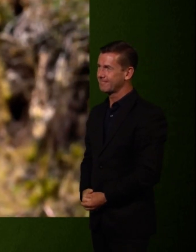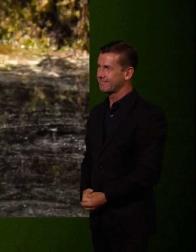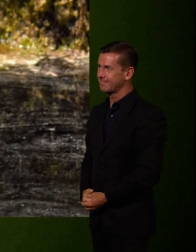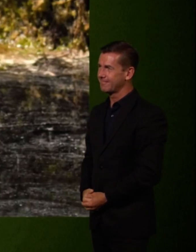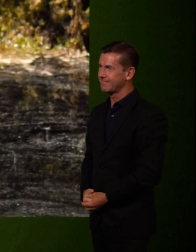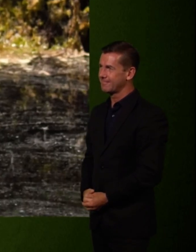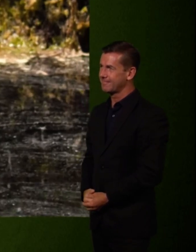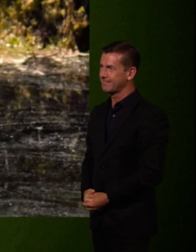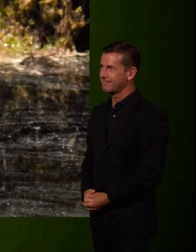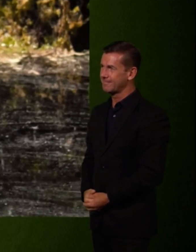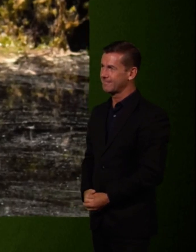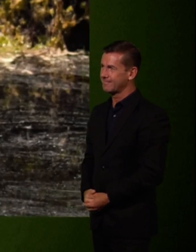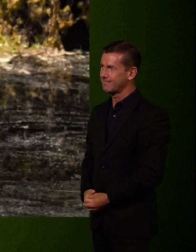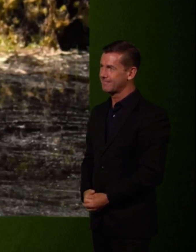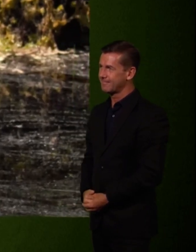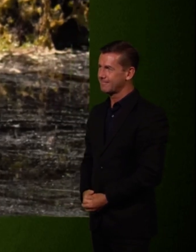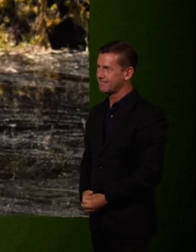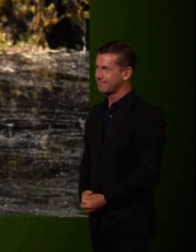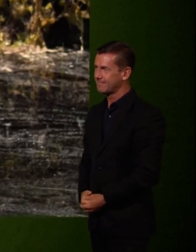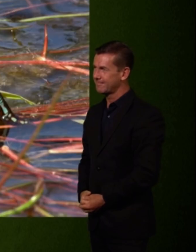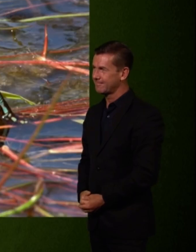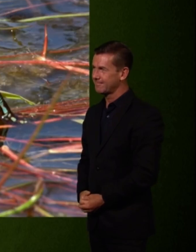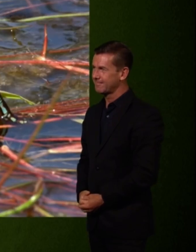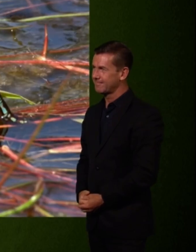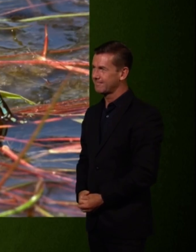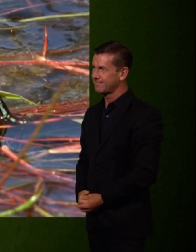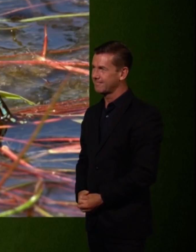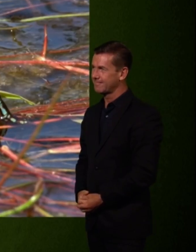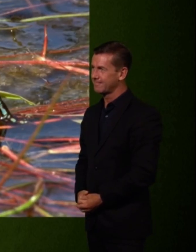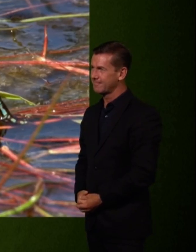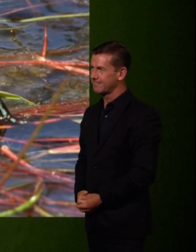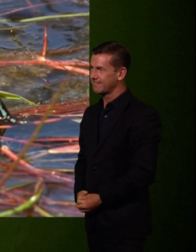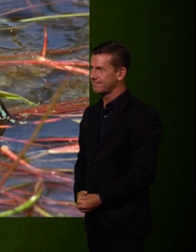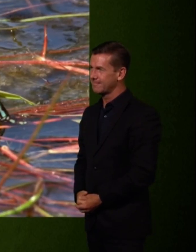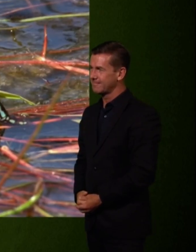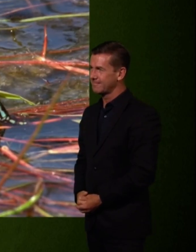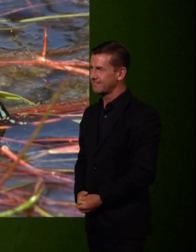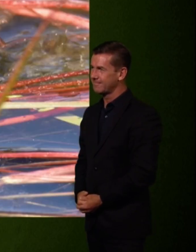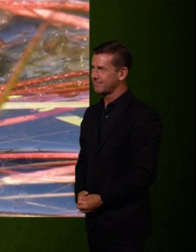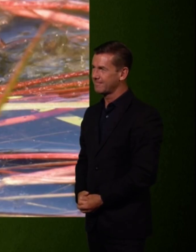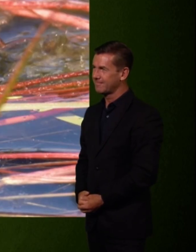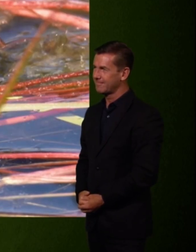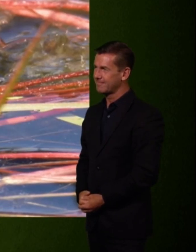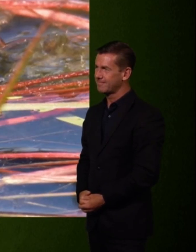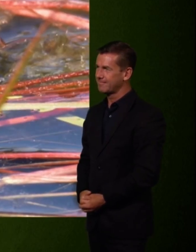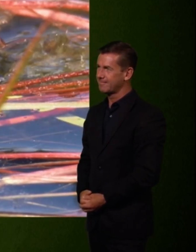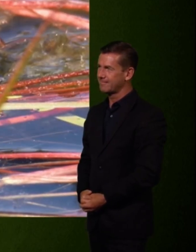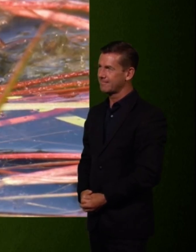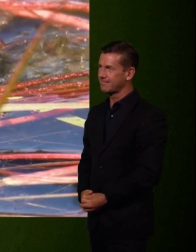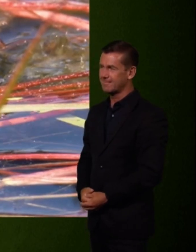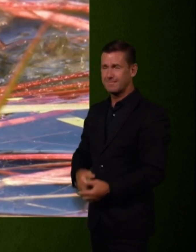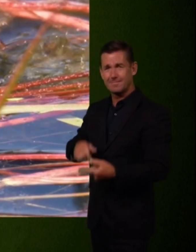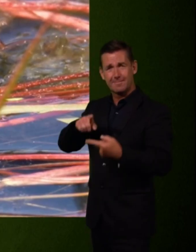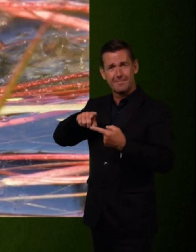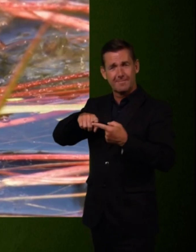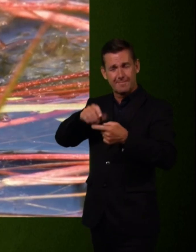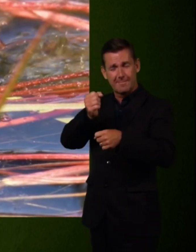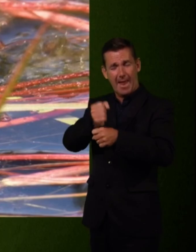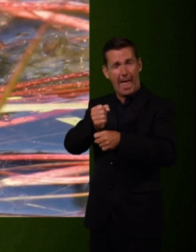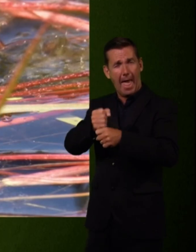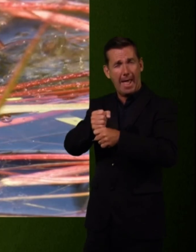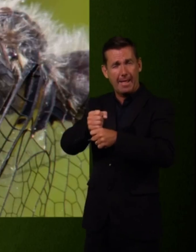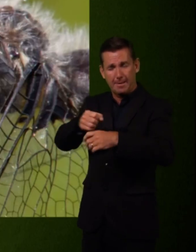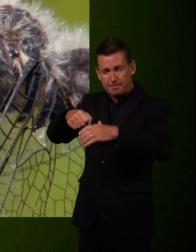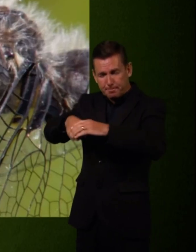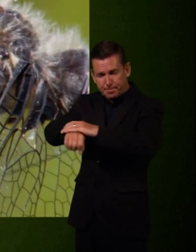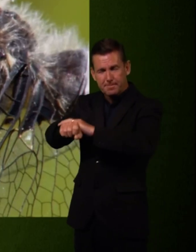is the emperor dragonfly, a female, and as she goes down to the water, she's laying her eggs just beneath the